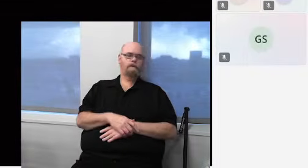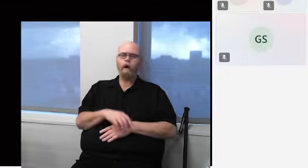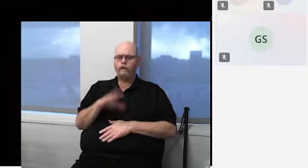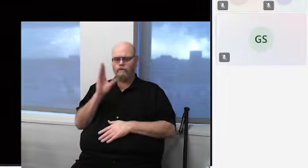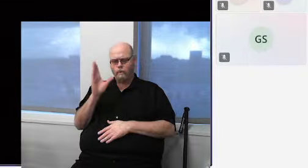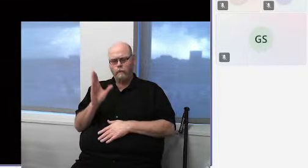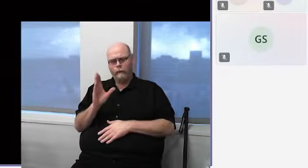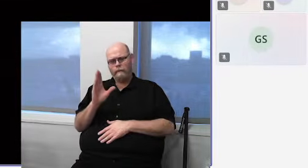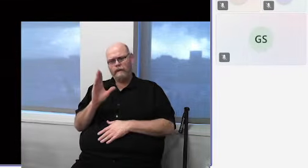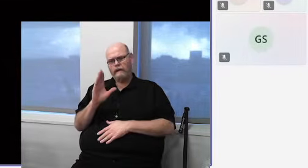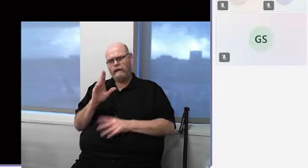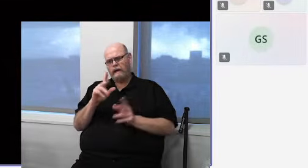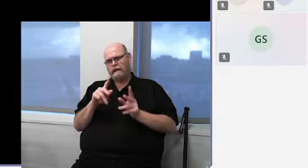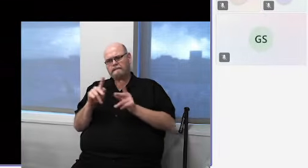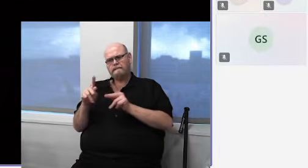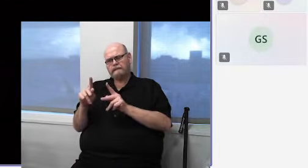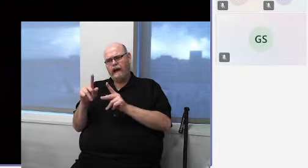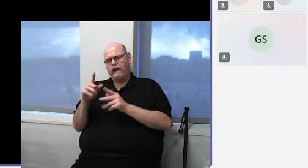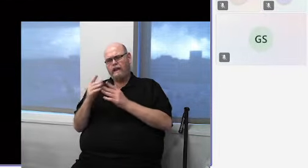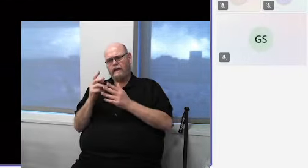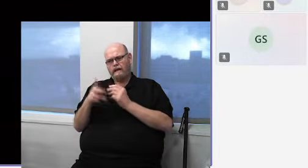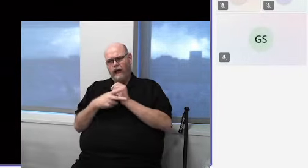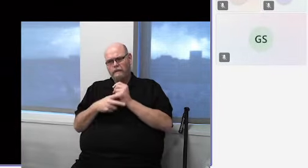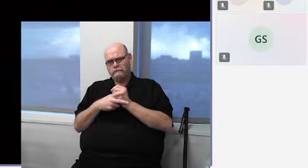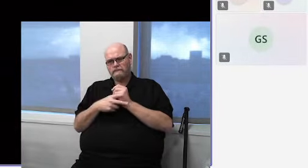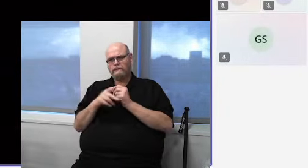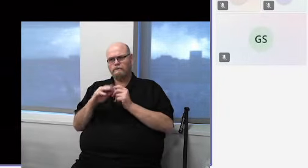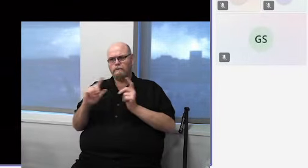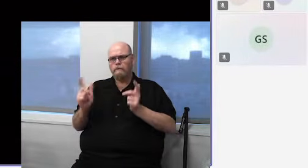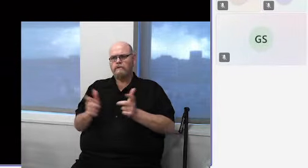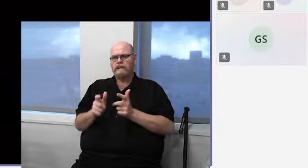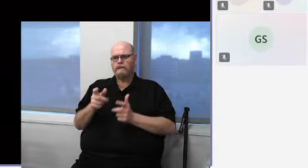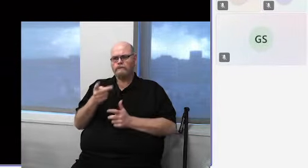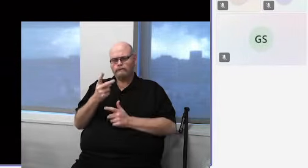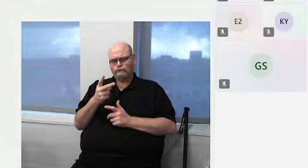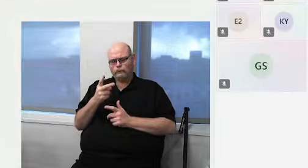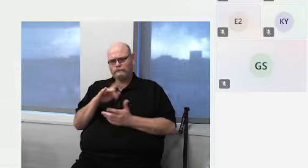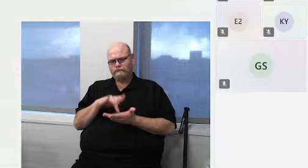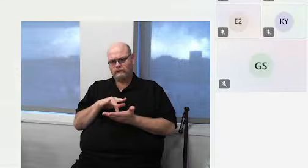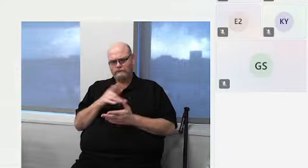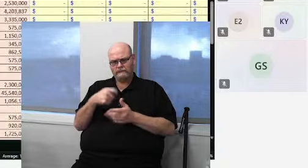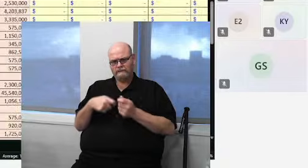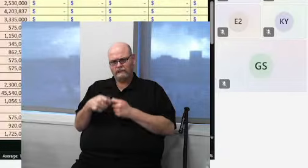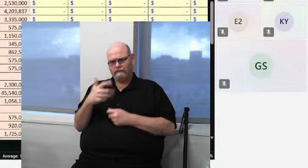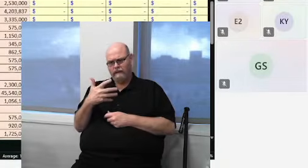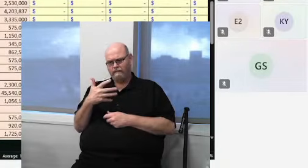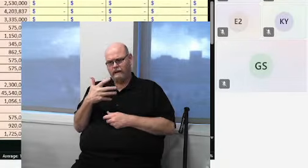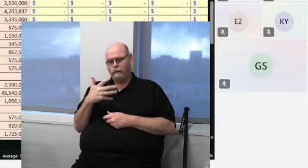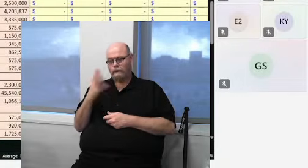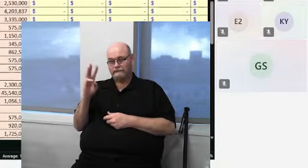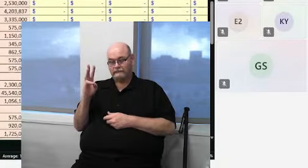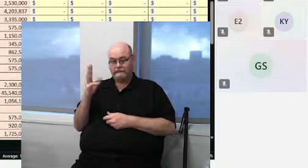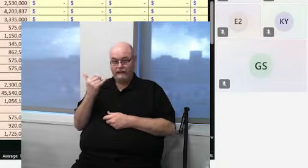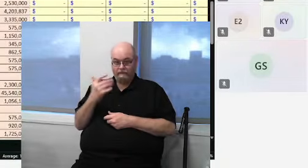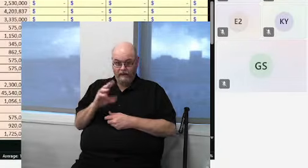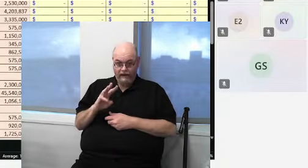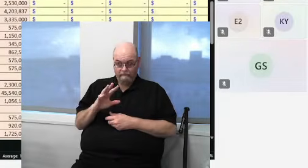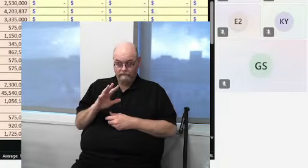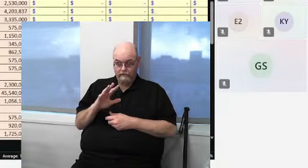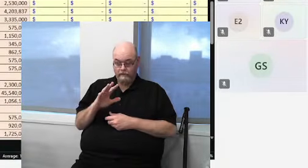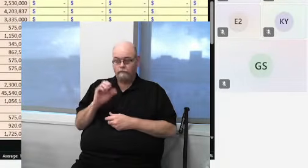Will there be scale economies in terms of operating costs by moving to the two control centers versus what was formerly 6 and now